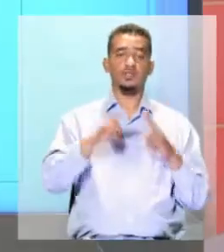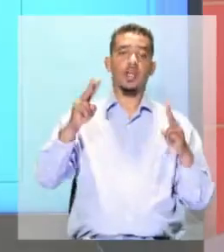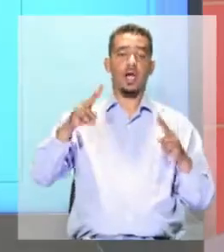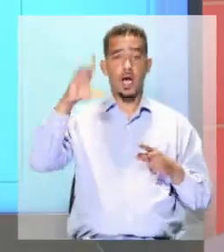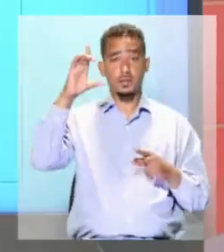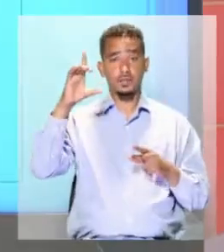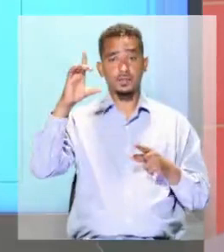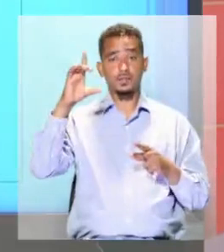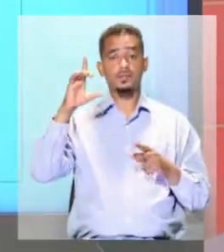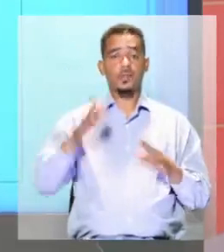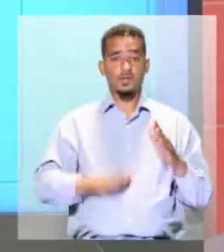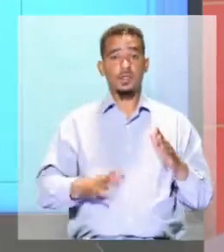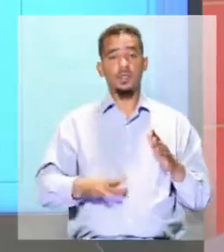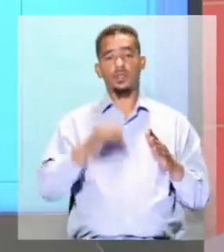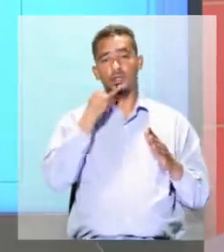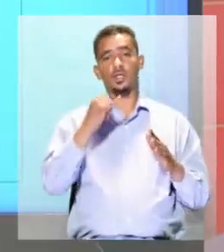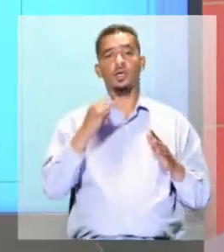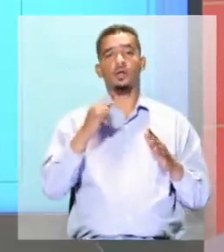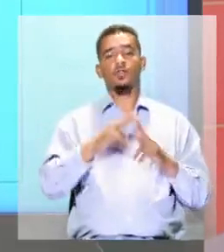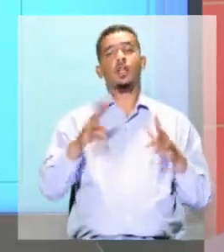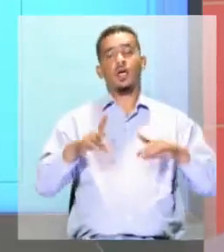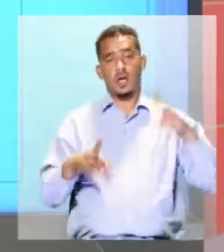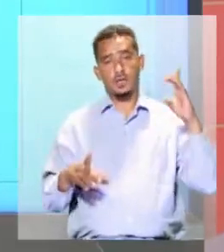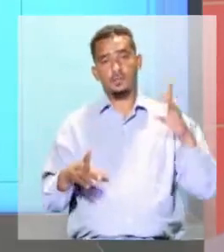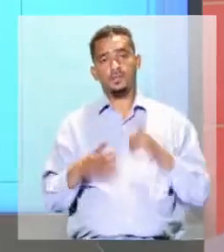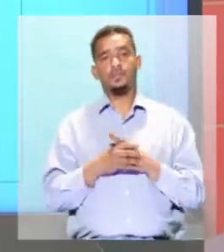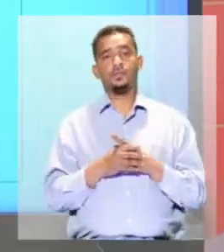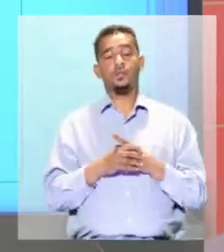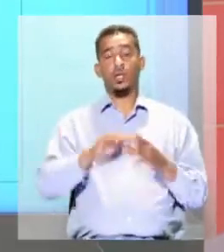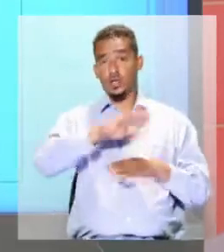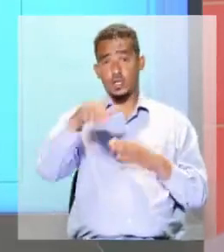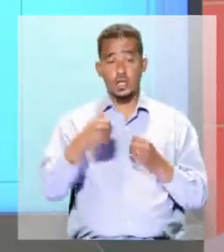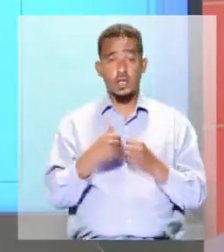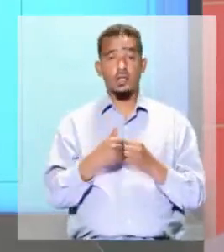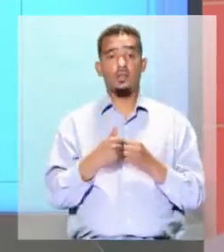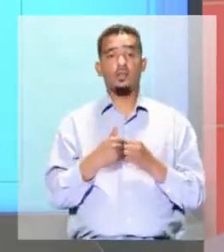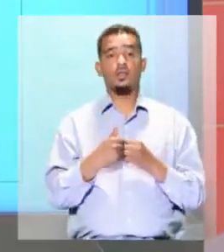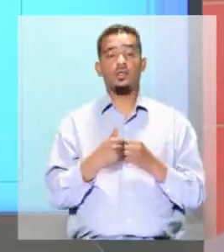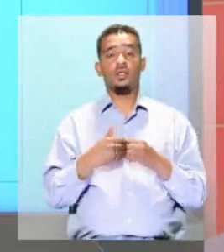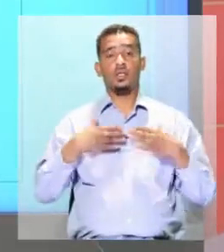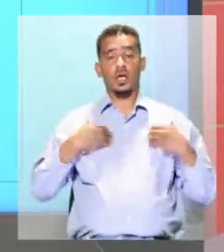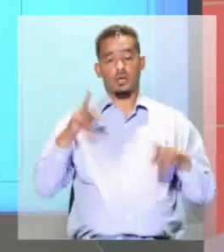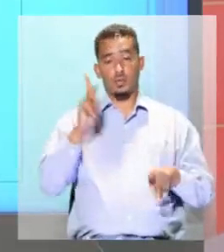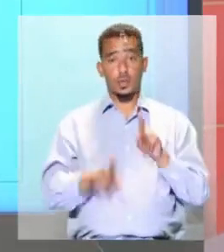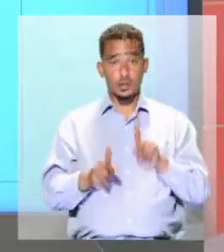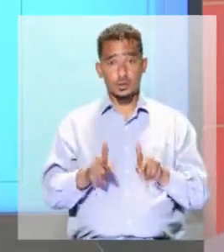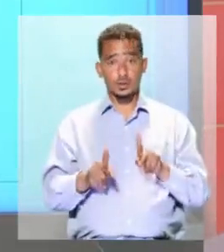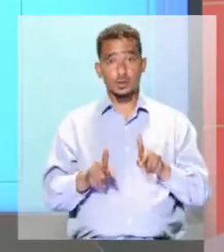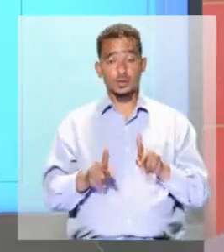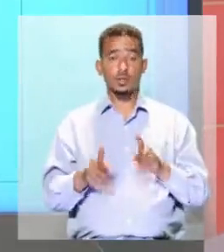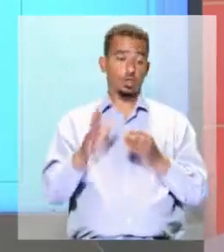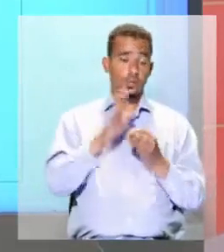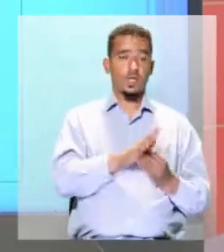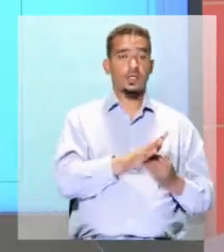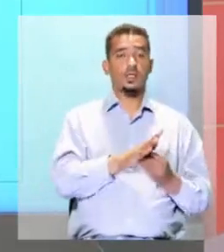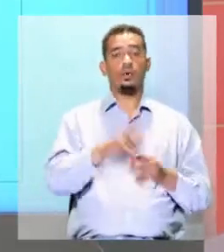and also fertility rate is very high. Generally, young population group